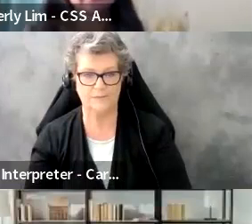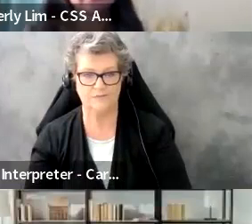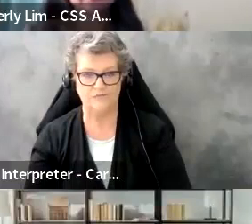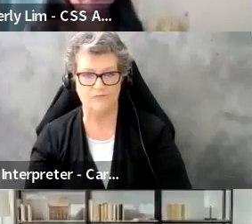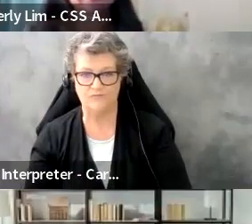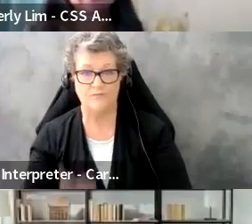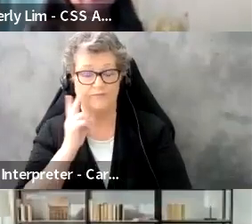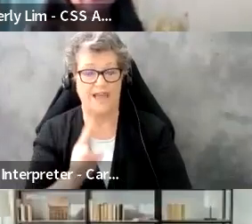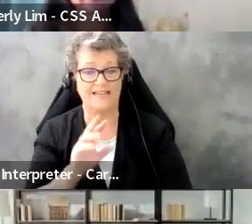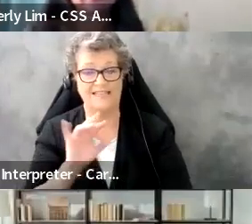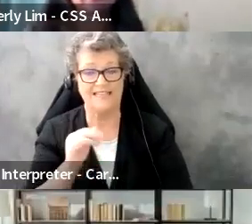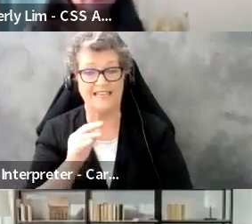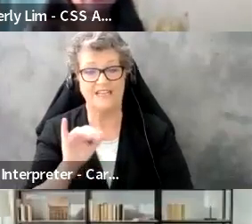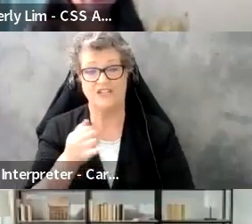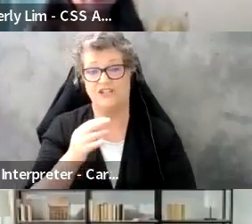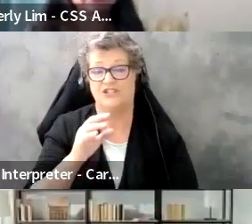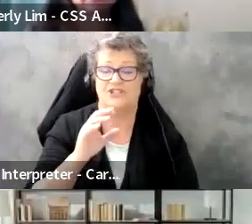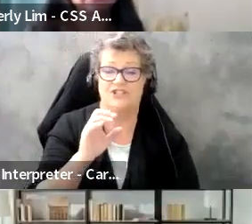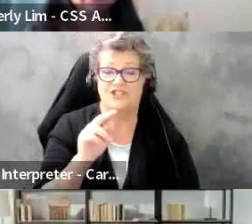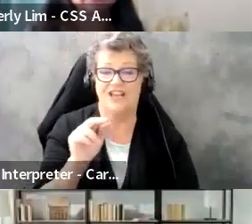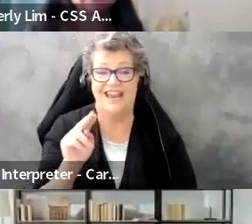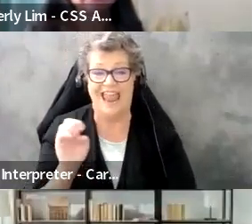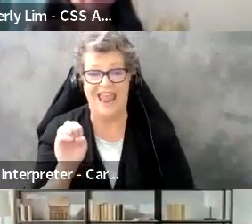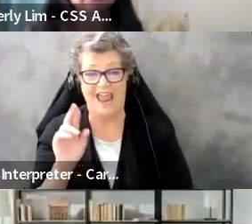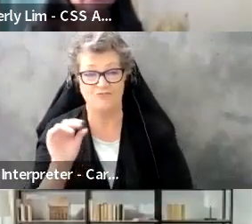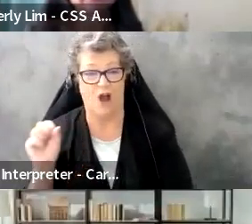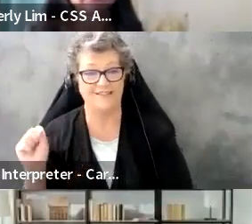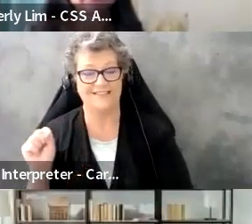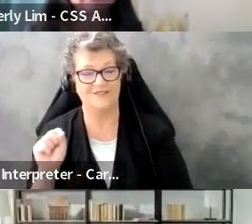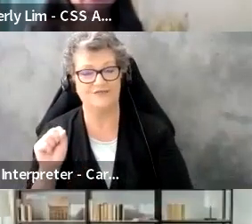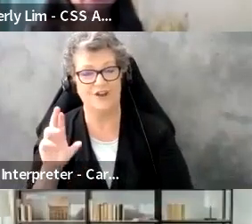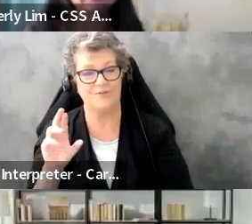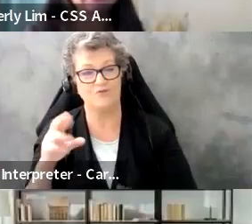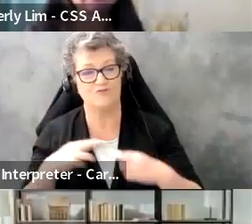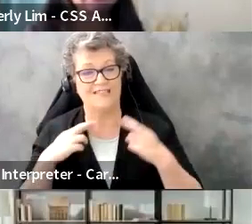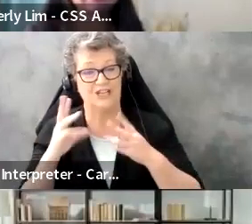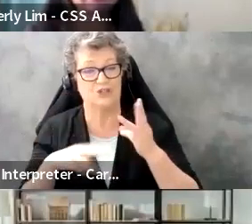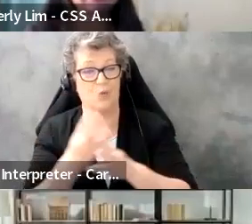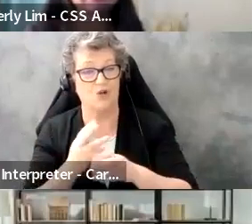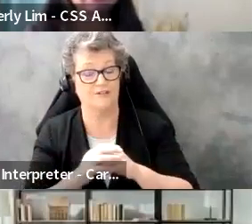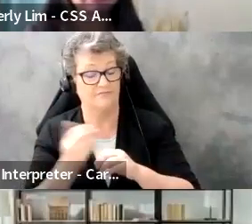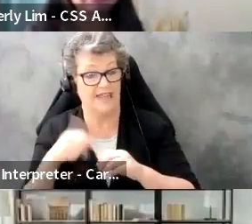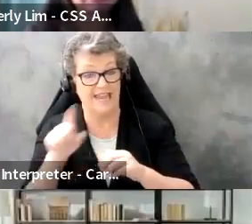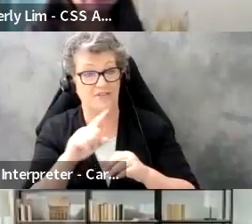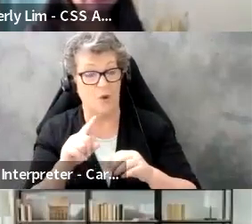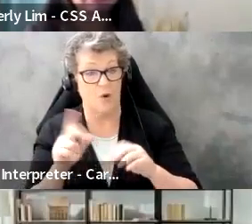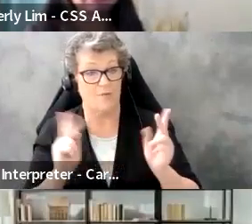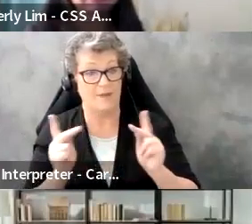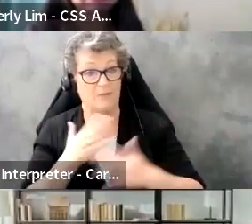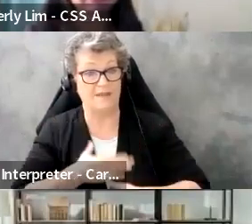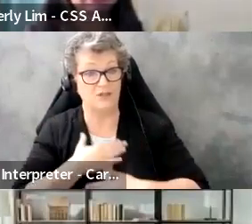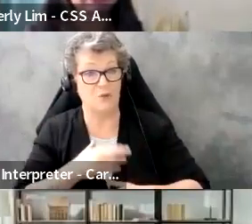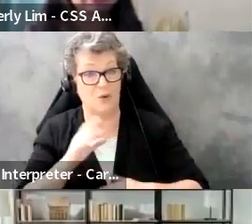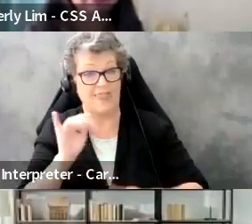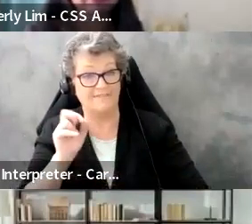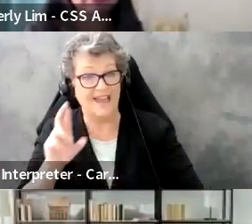I see Miss Janae Ross is on, my friend from Residential World. Janae Ross, did any of your residents enjoy the state fair, or have they been